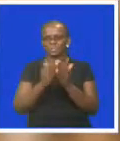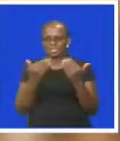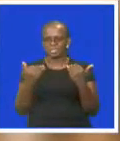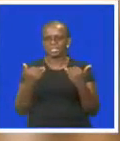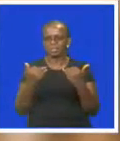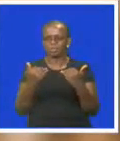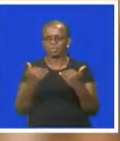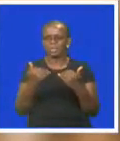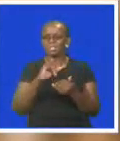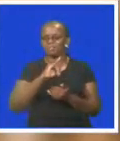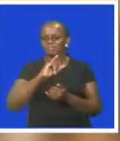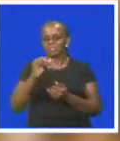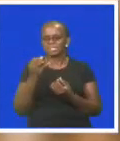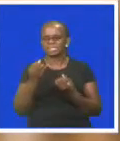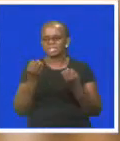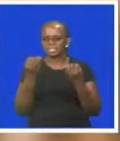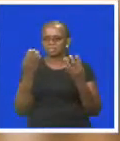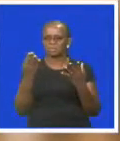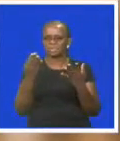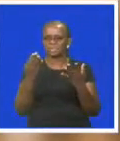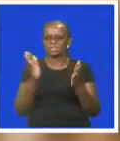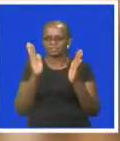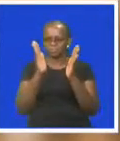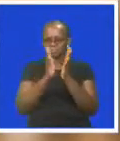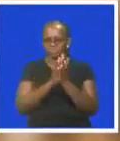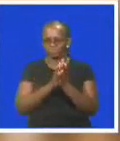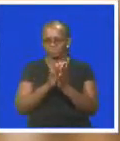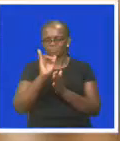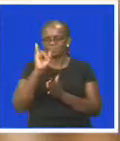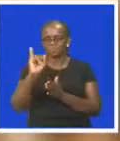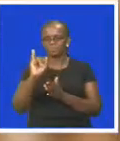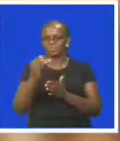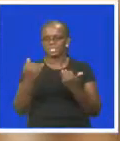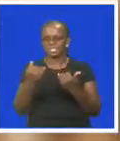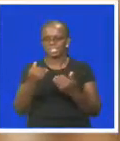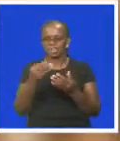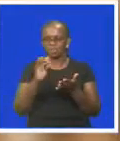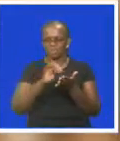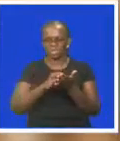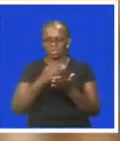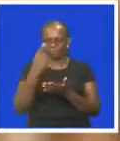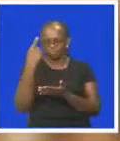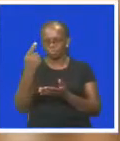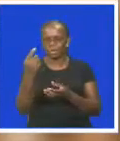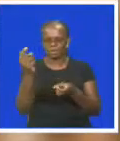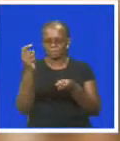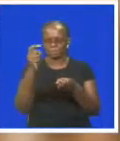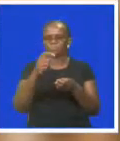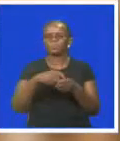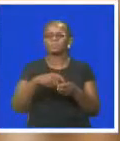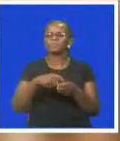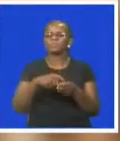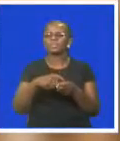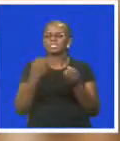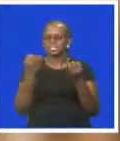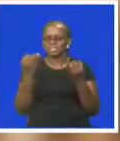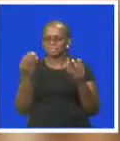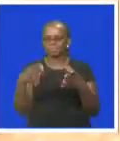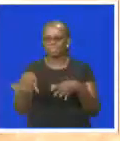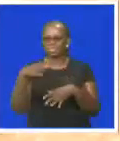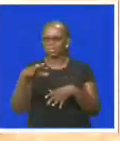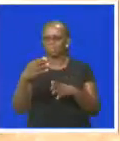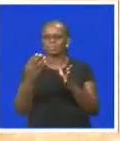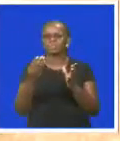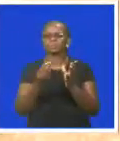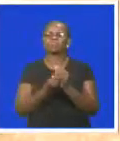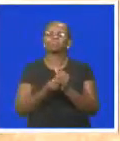all, we count from 1 up to 11. Now I've added one pencil crayon. Let us count how many they are.